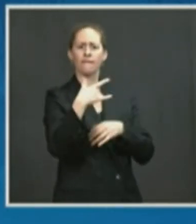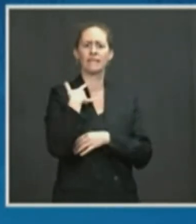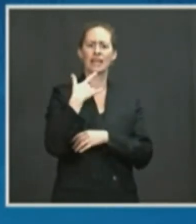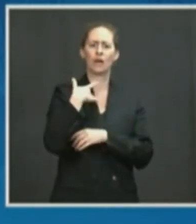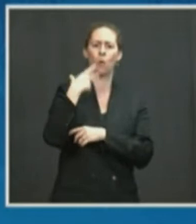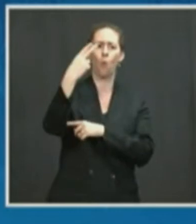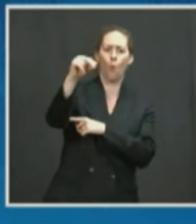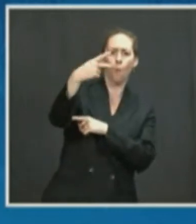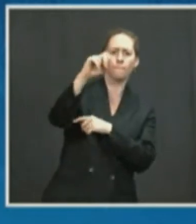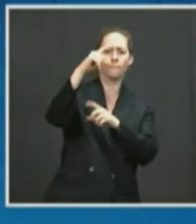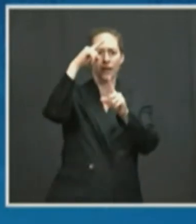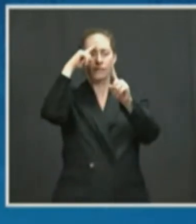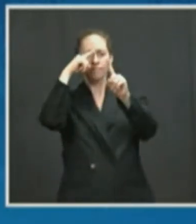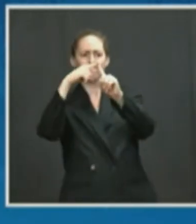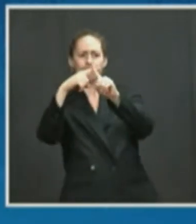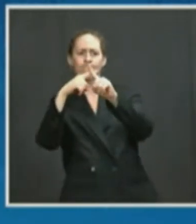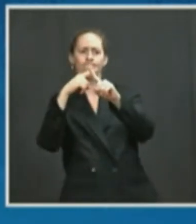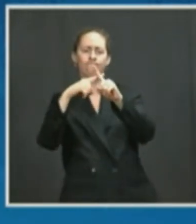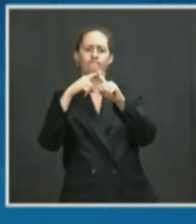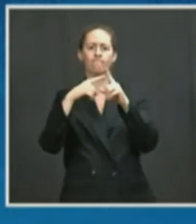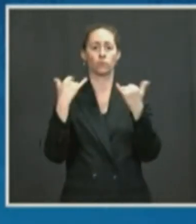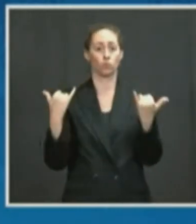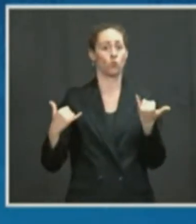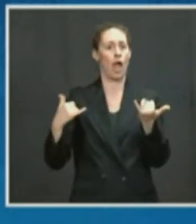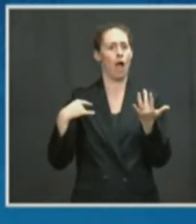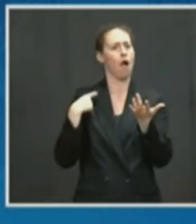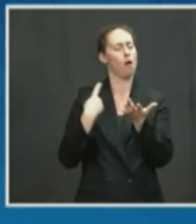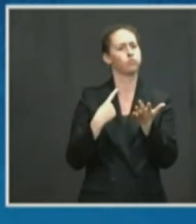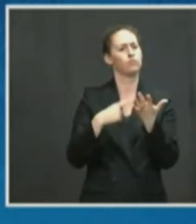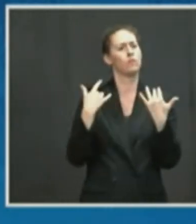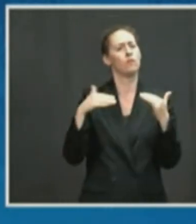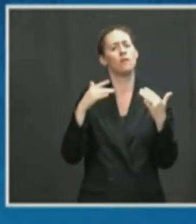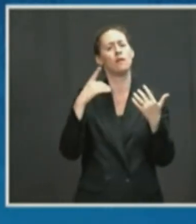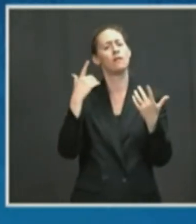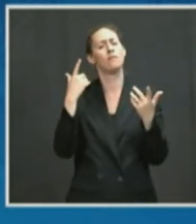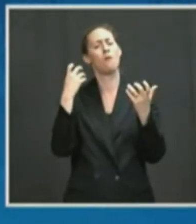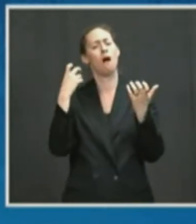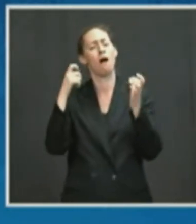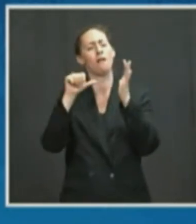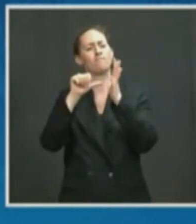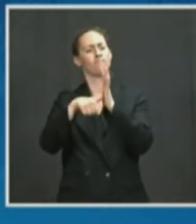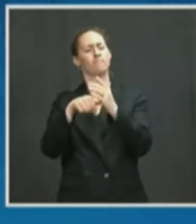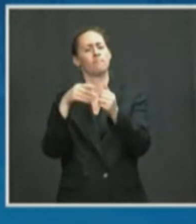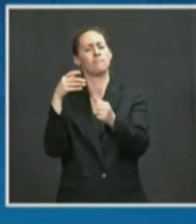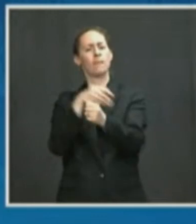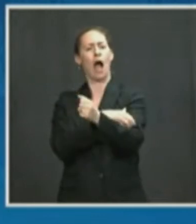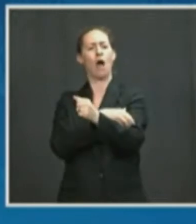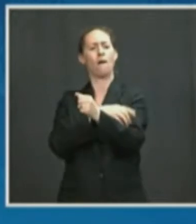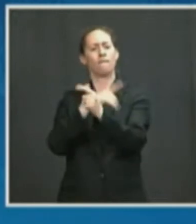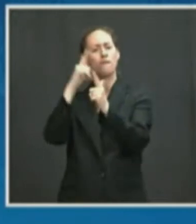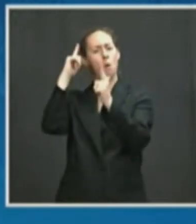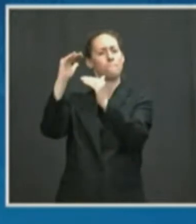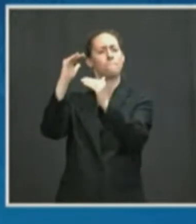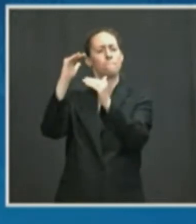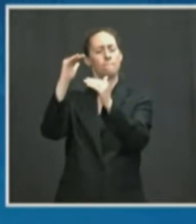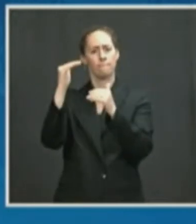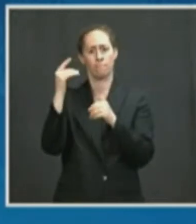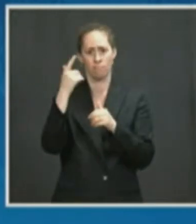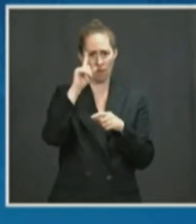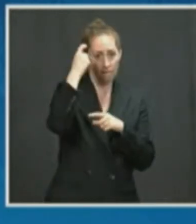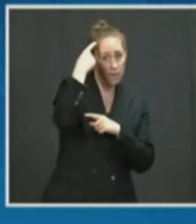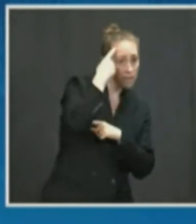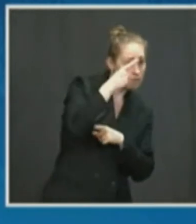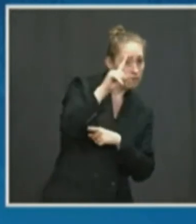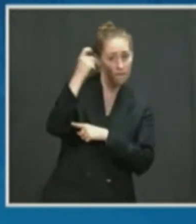including today. The power of hope, the ability that each of our governments has to give people a